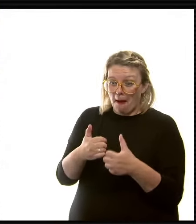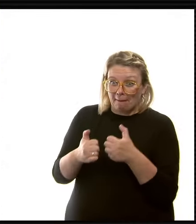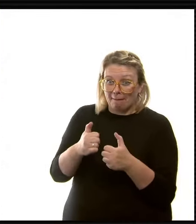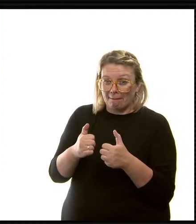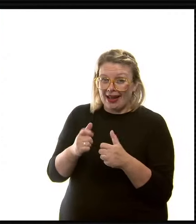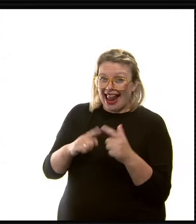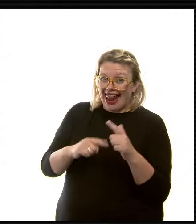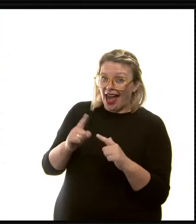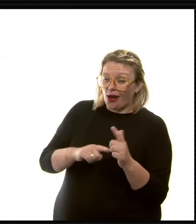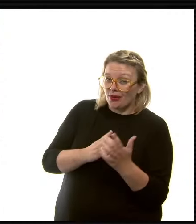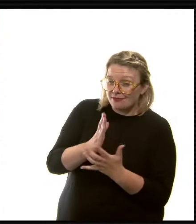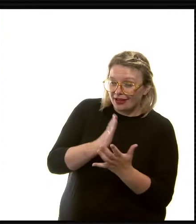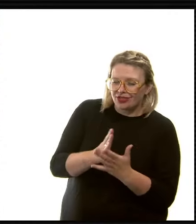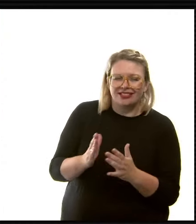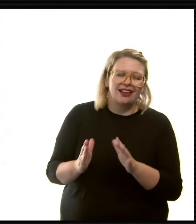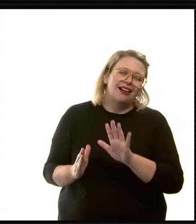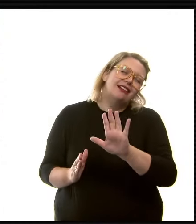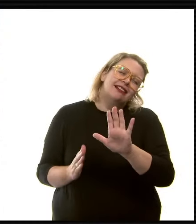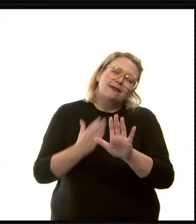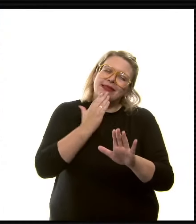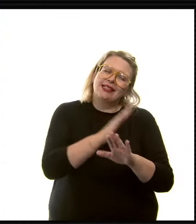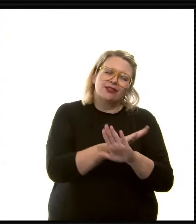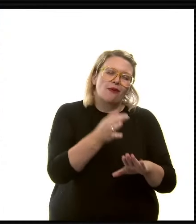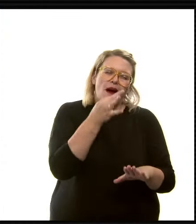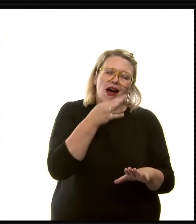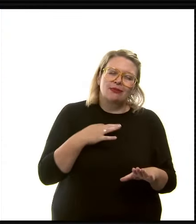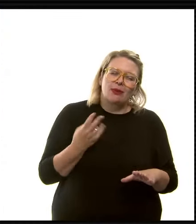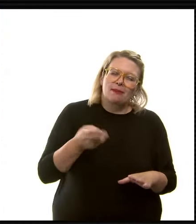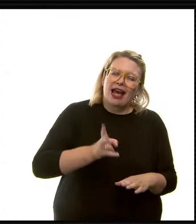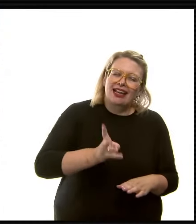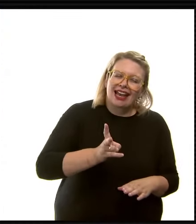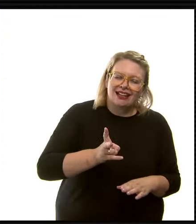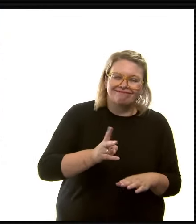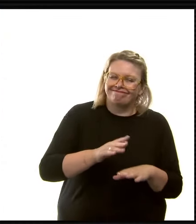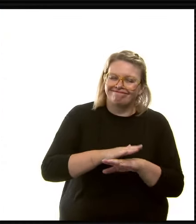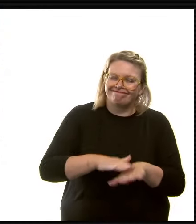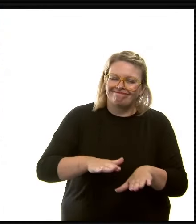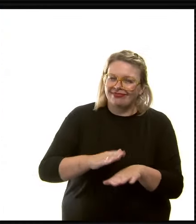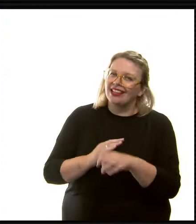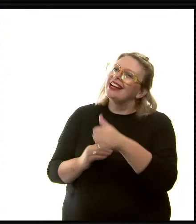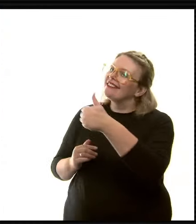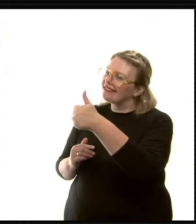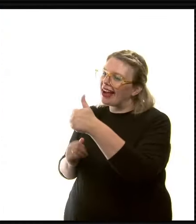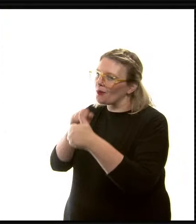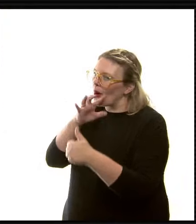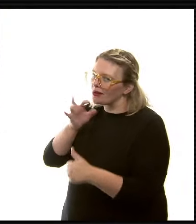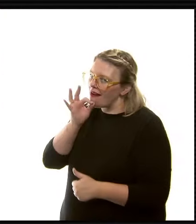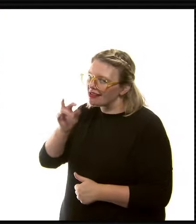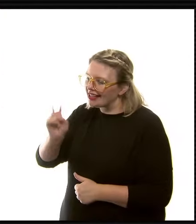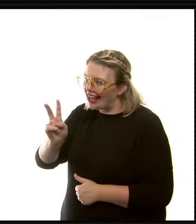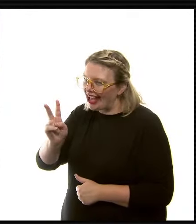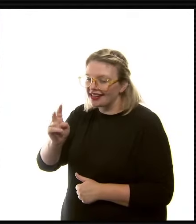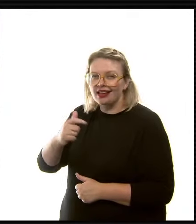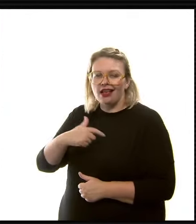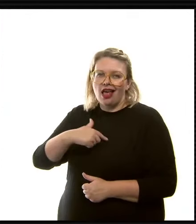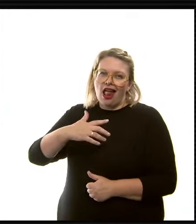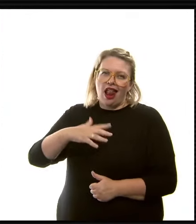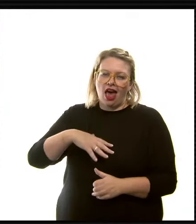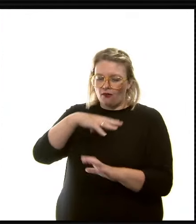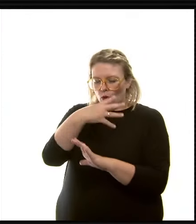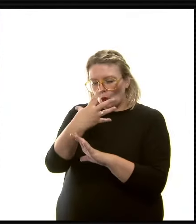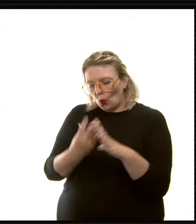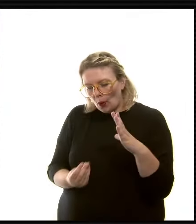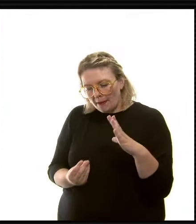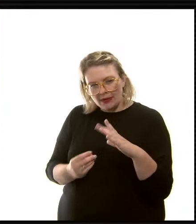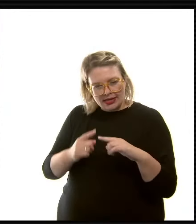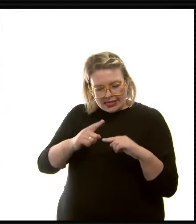please don't ask me if it's coming back because Okay. it's not. I won't ask you again. I just love losing myself in a build, taking the scenic route,